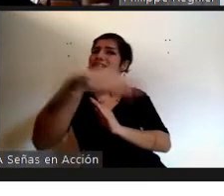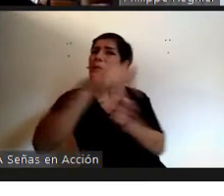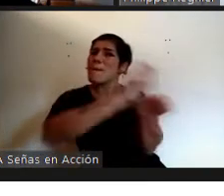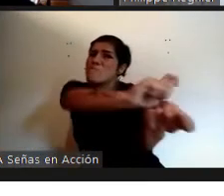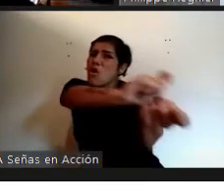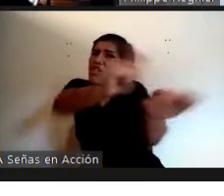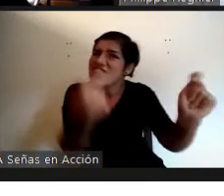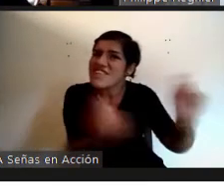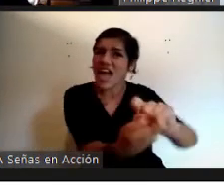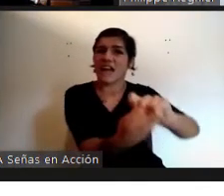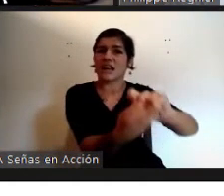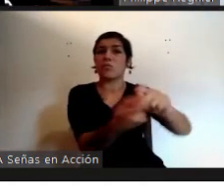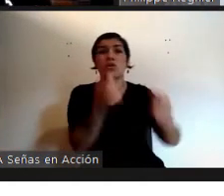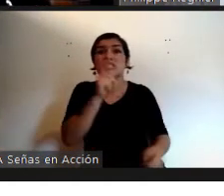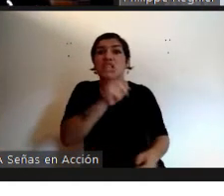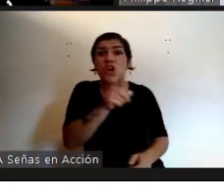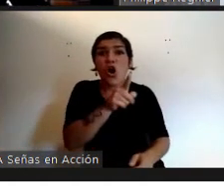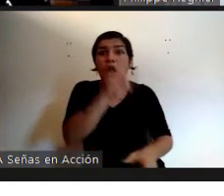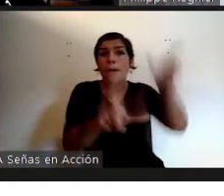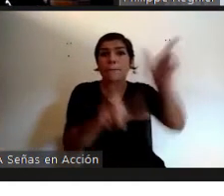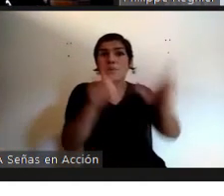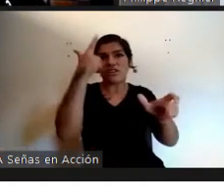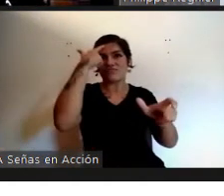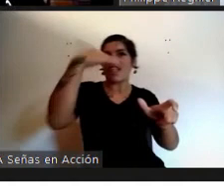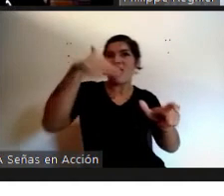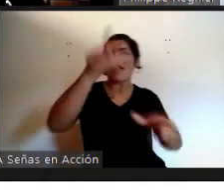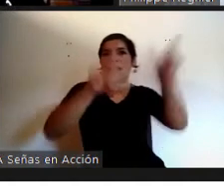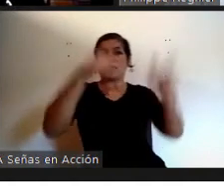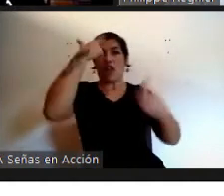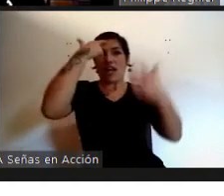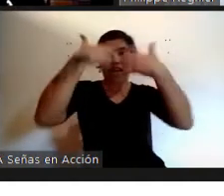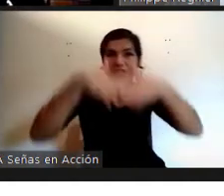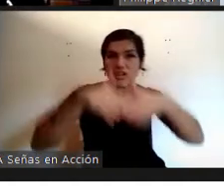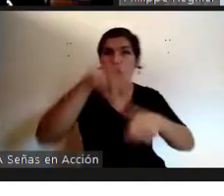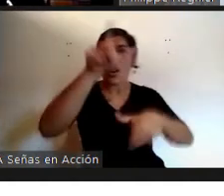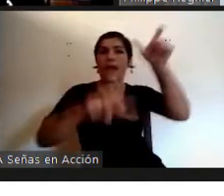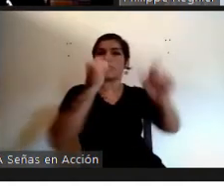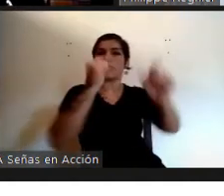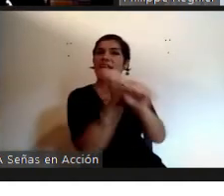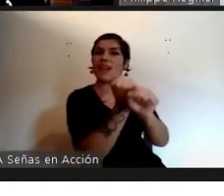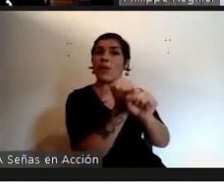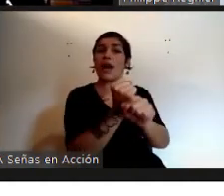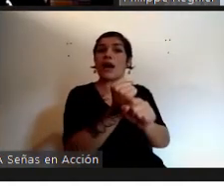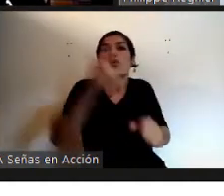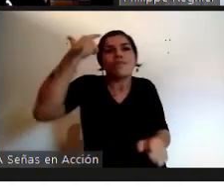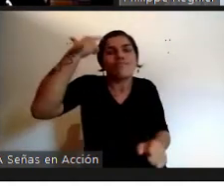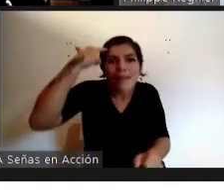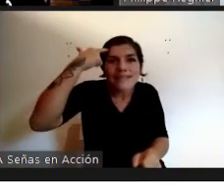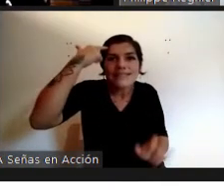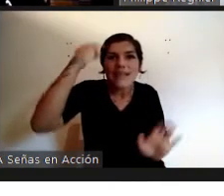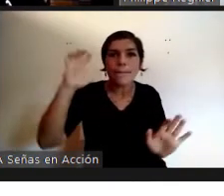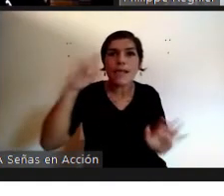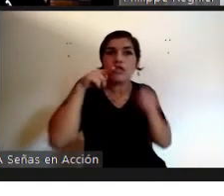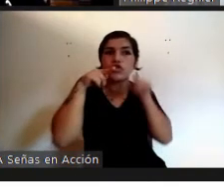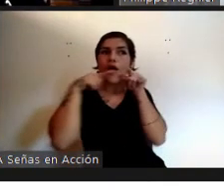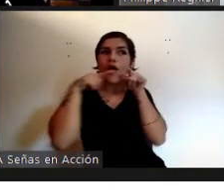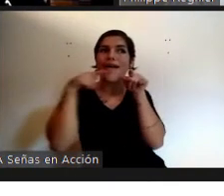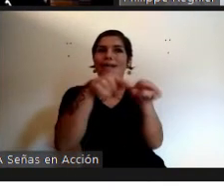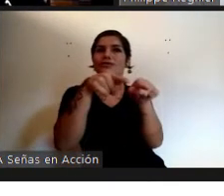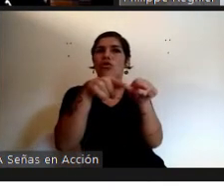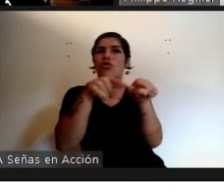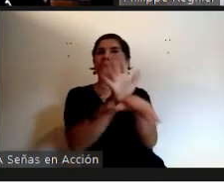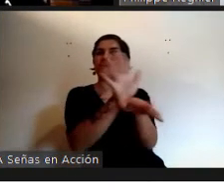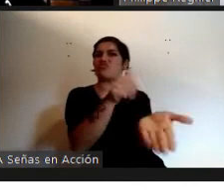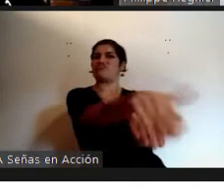that moment of subjection, where we understand that we have to generate a critical field